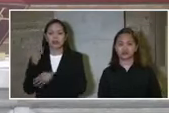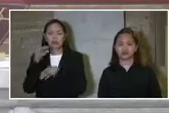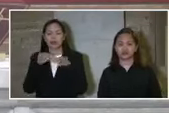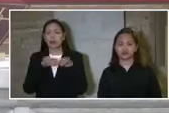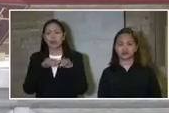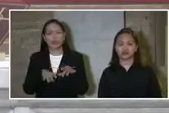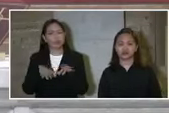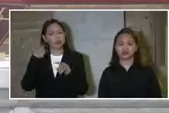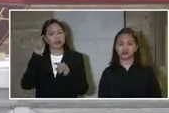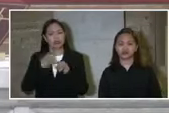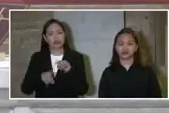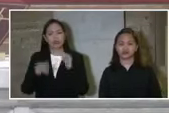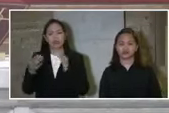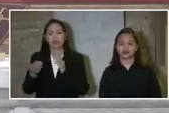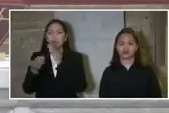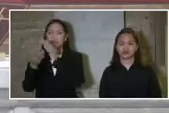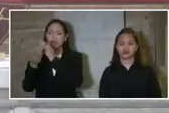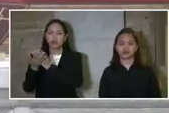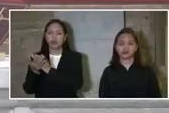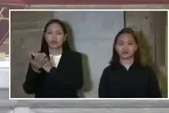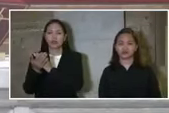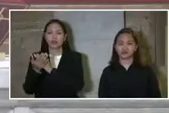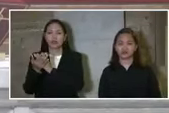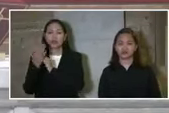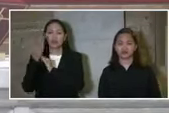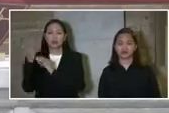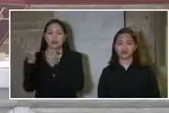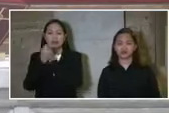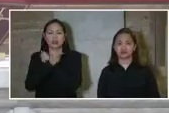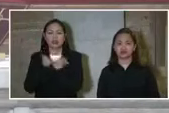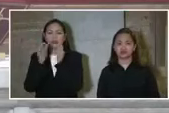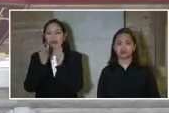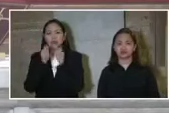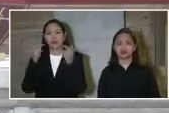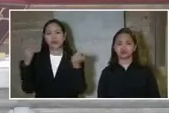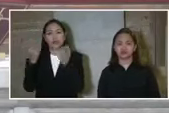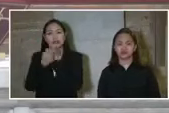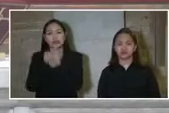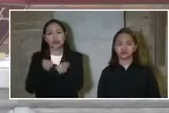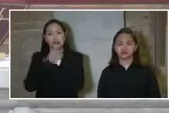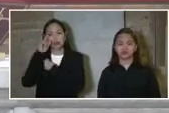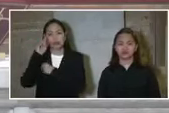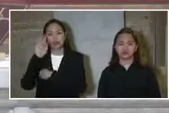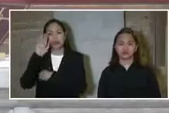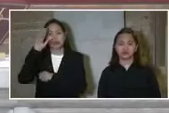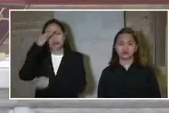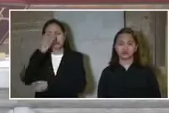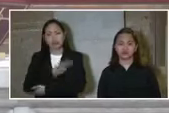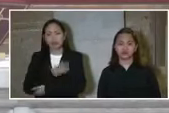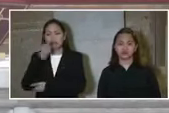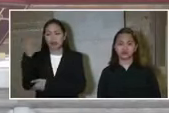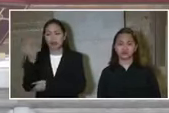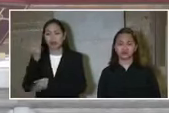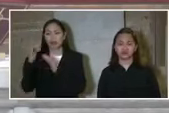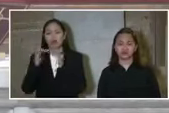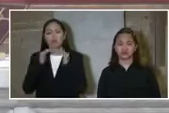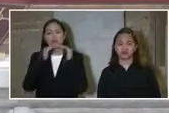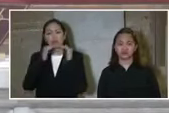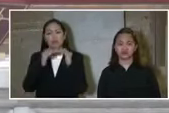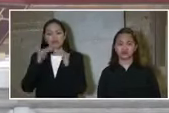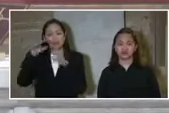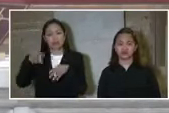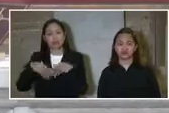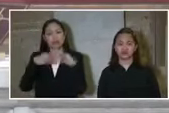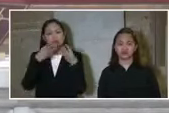and could not approach you, you loved us with the greatest love. For your Son, who alone is just, handed